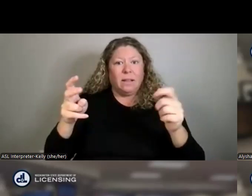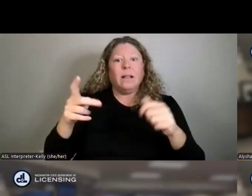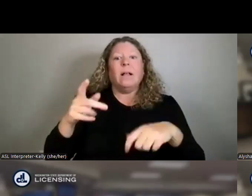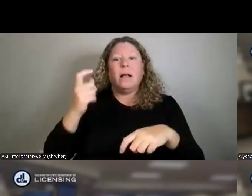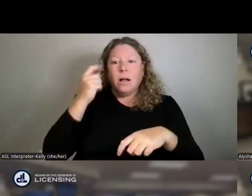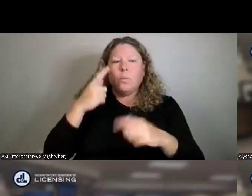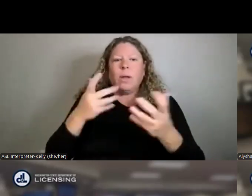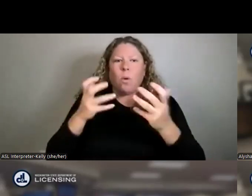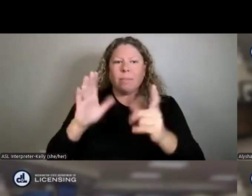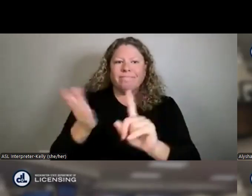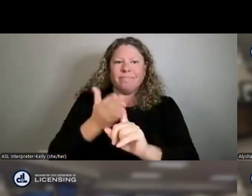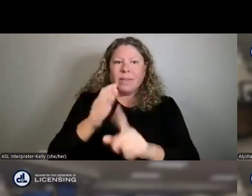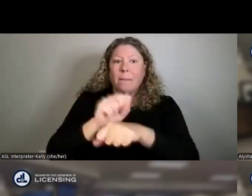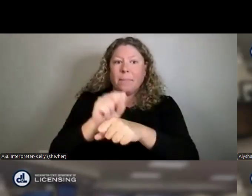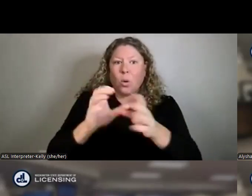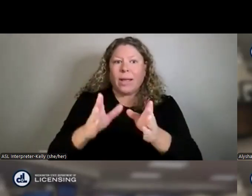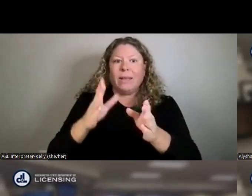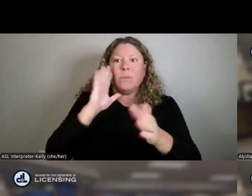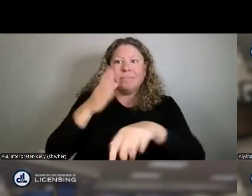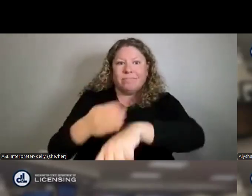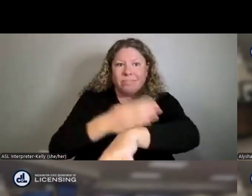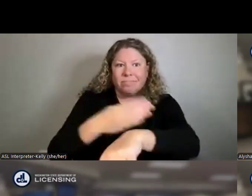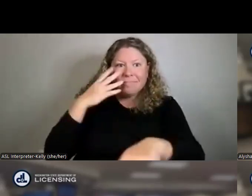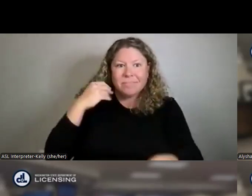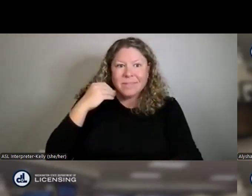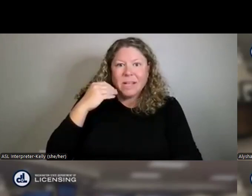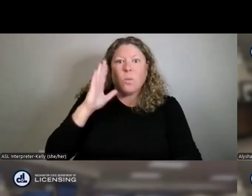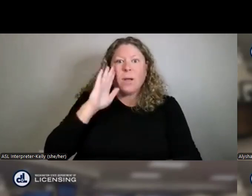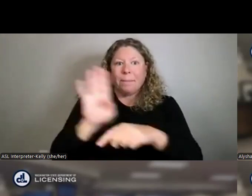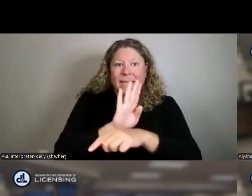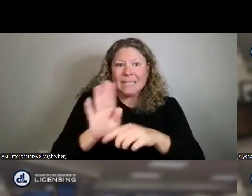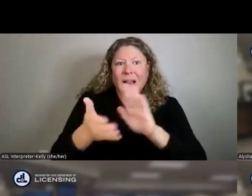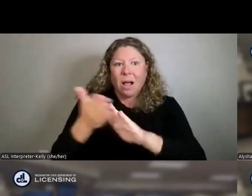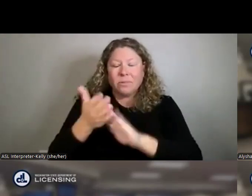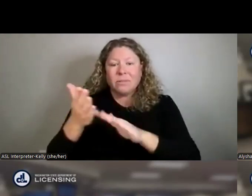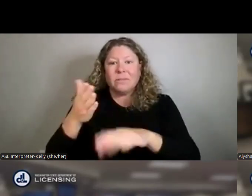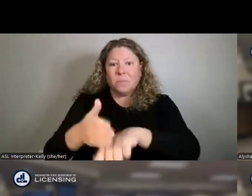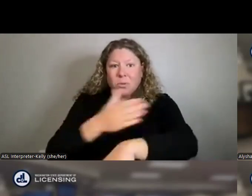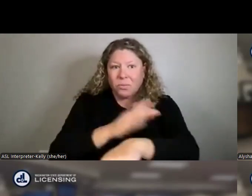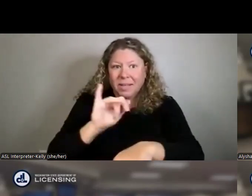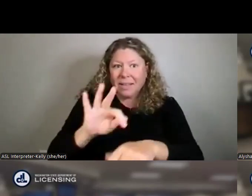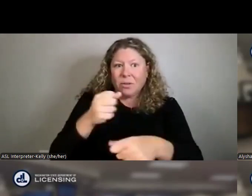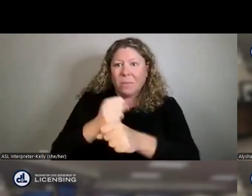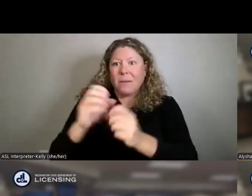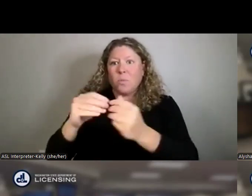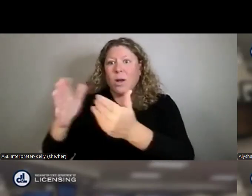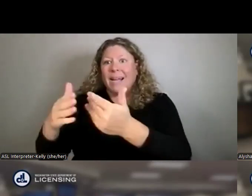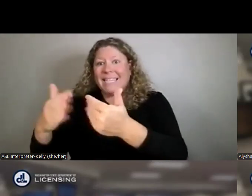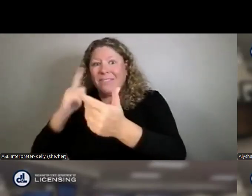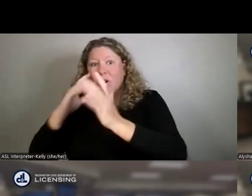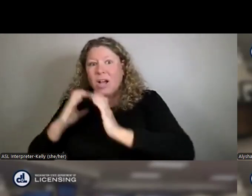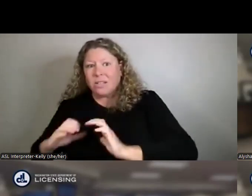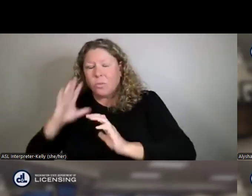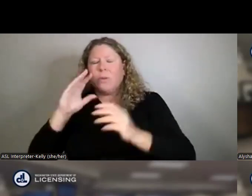make your job easier. There's going to be business and operations benefits and improvements if you make things easier for customers. So Danica and